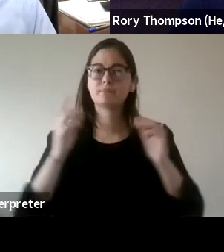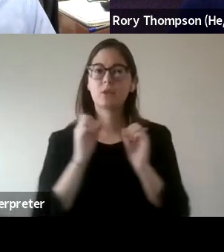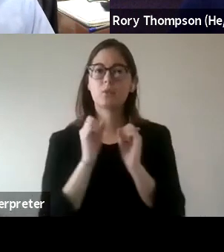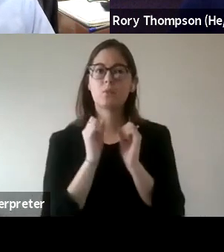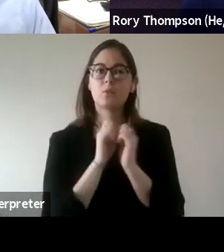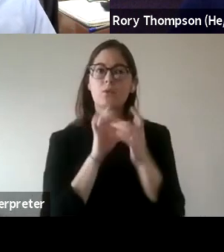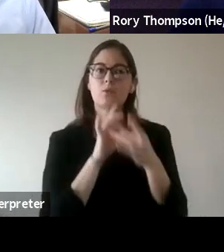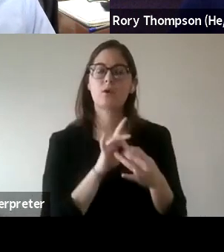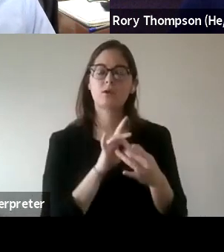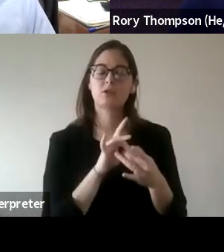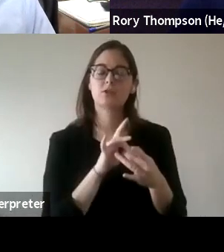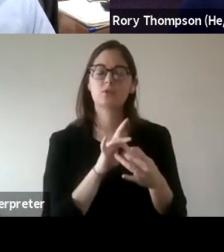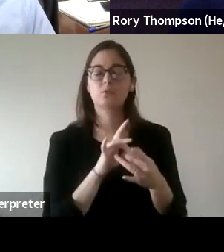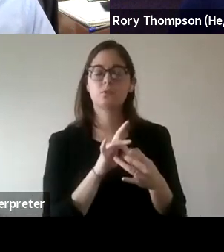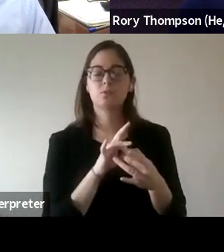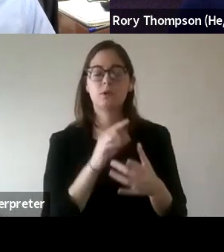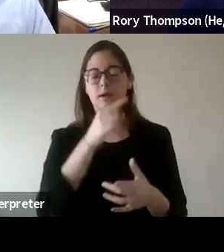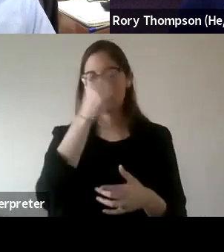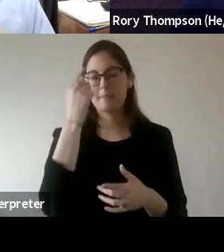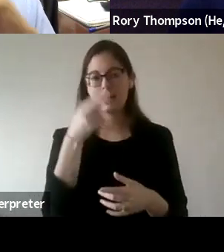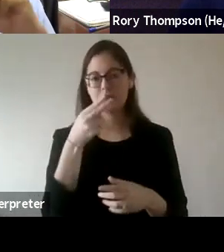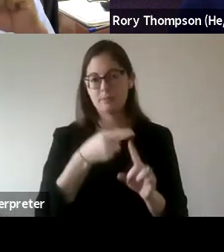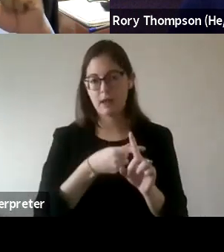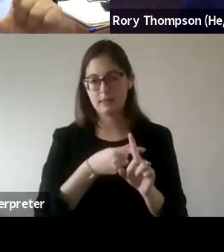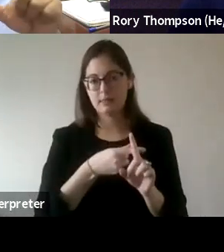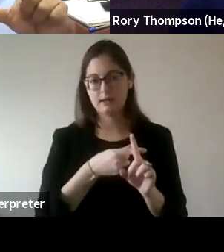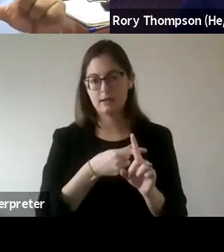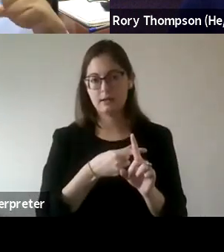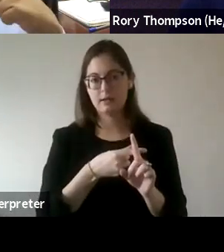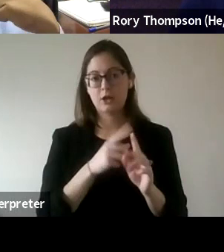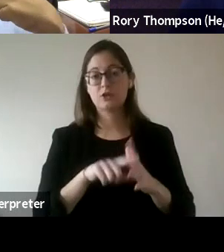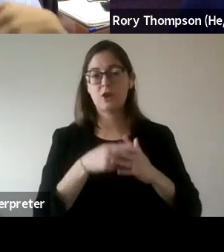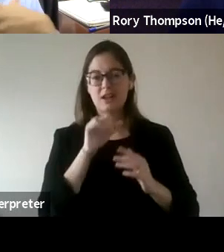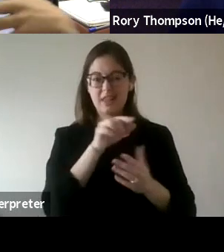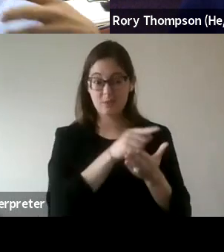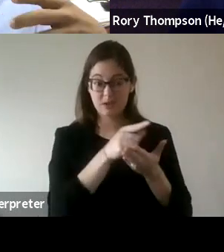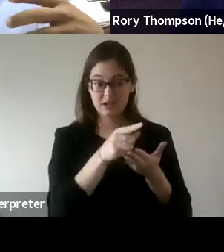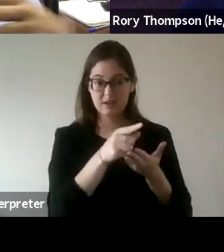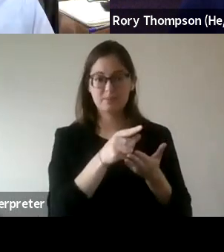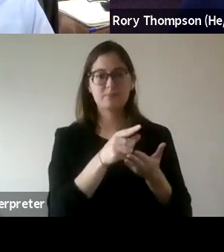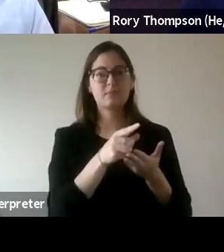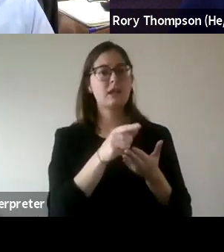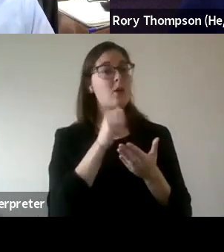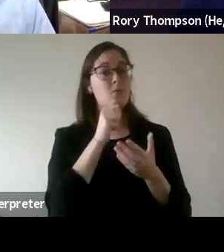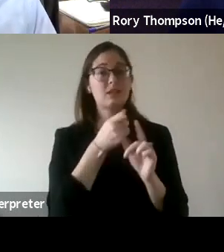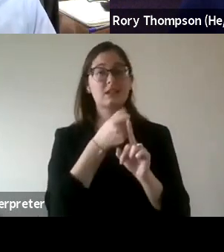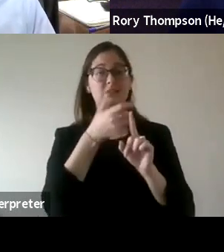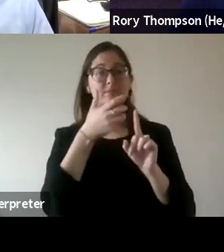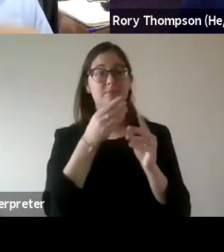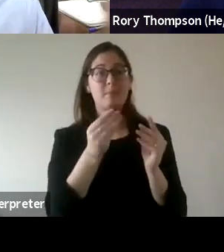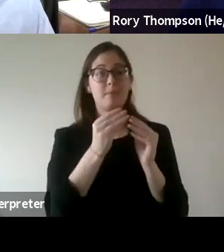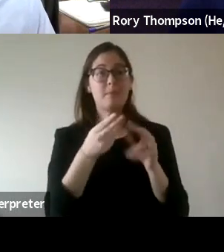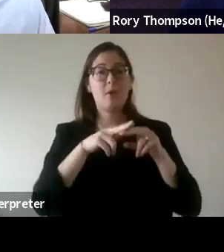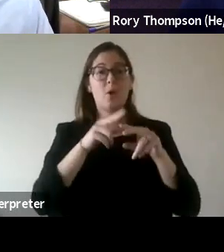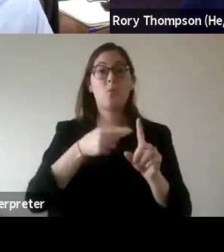to Black History Month, starting in that week, it wasn't expanded into a month until